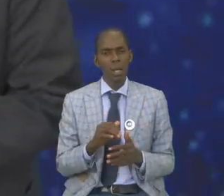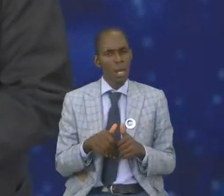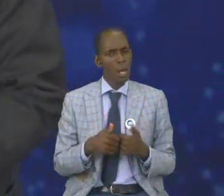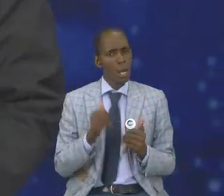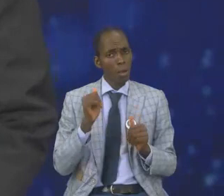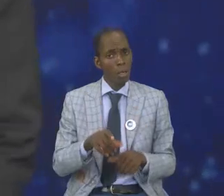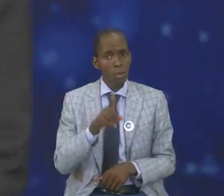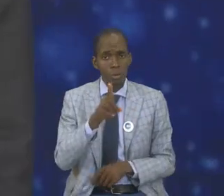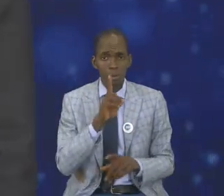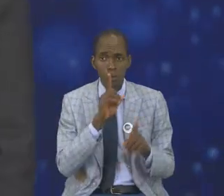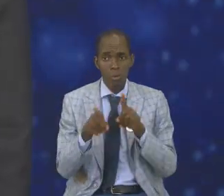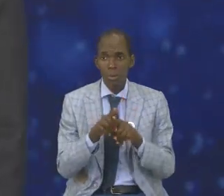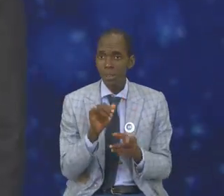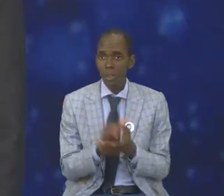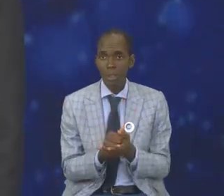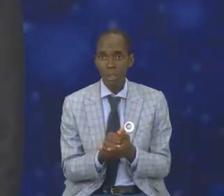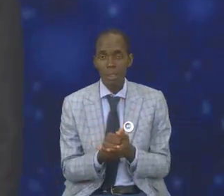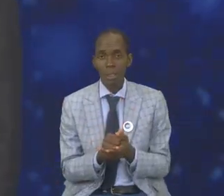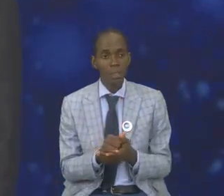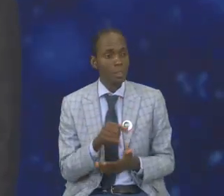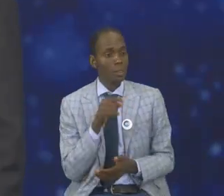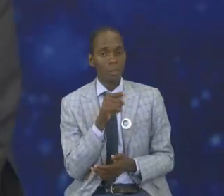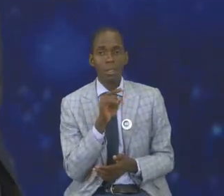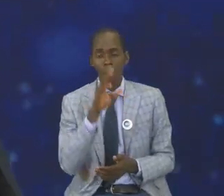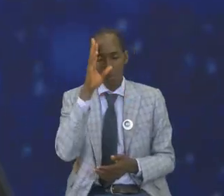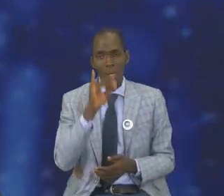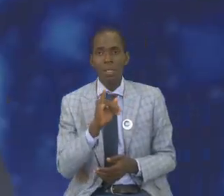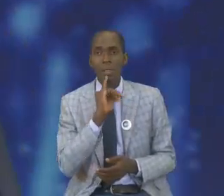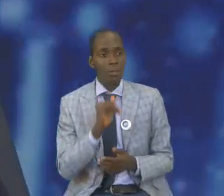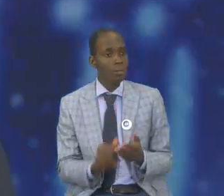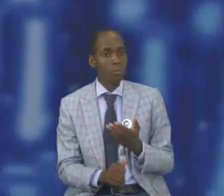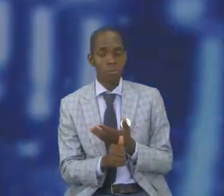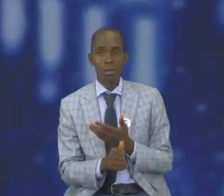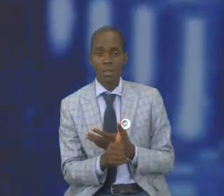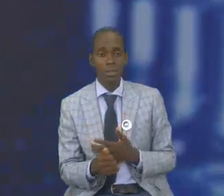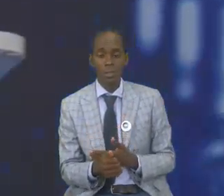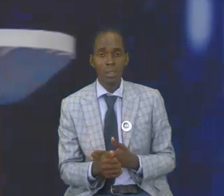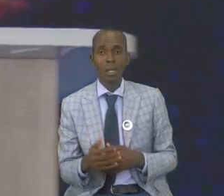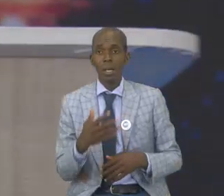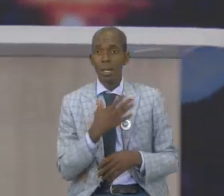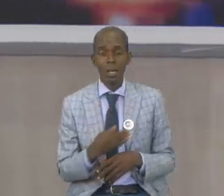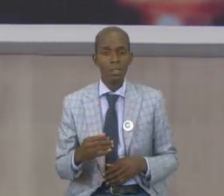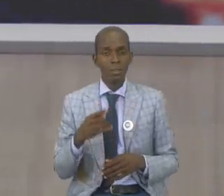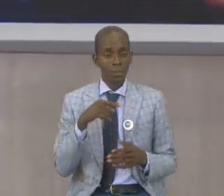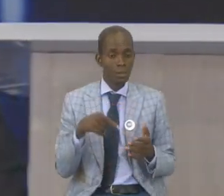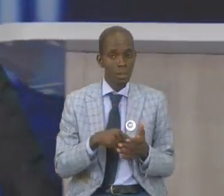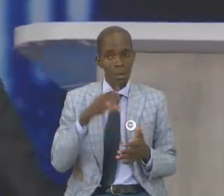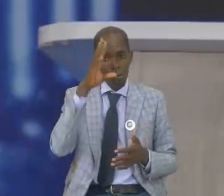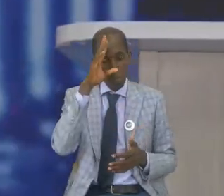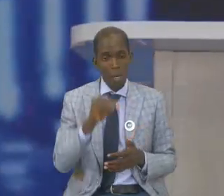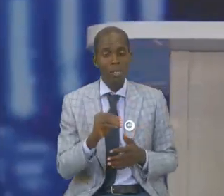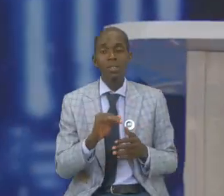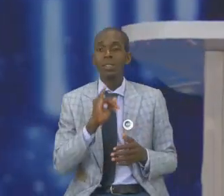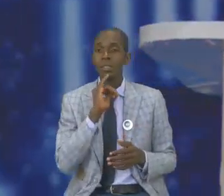talk like that? This man is profane. This man is terrible. And he's so brazen that he can take